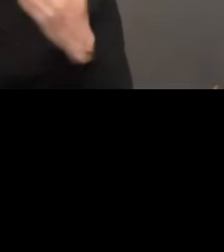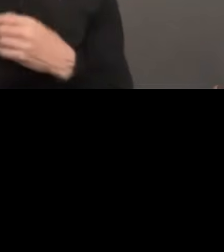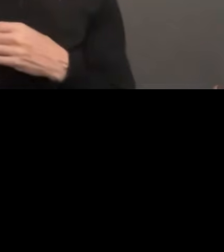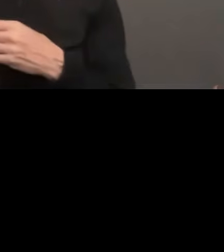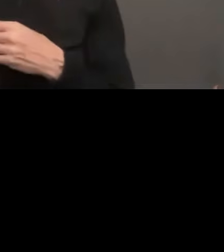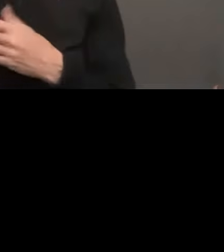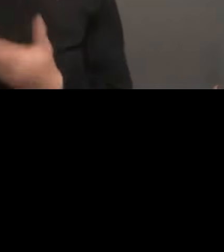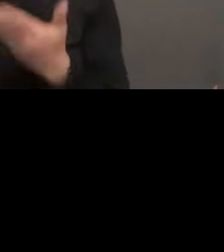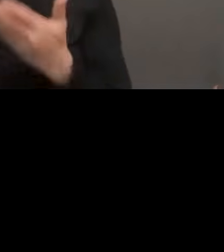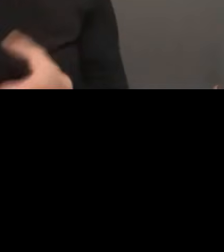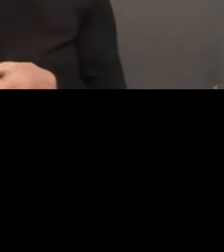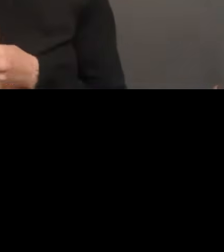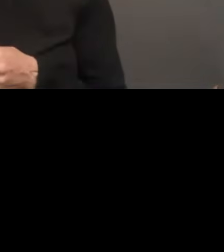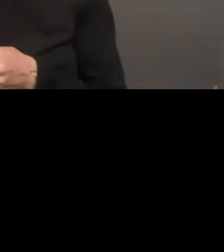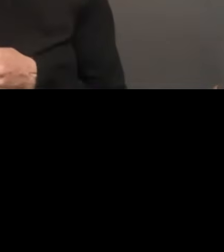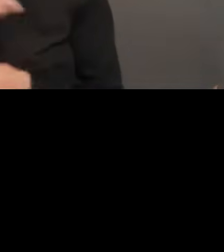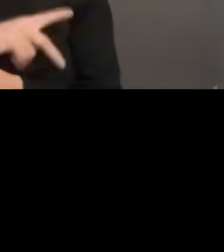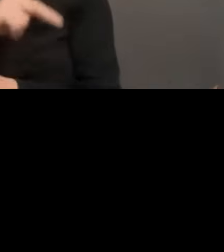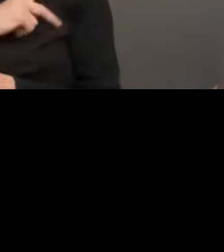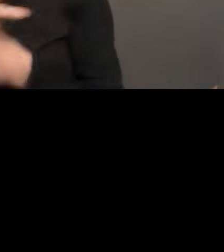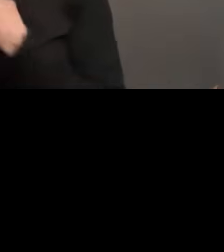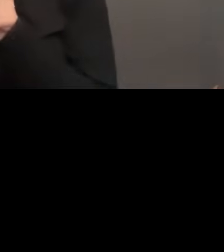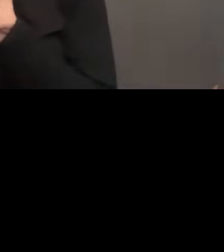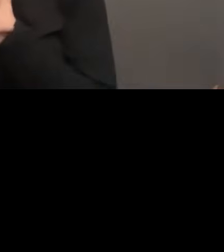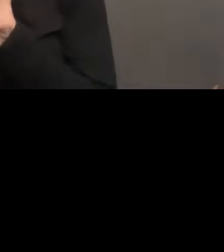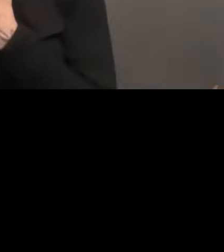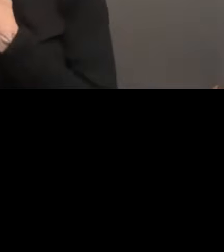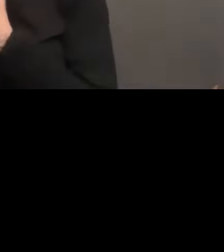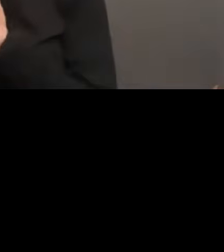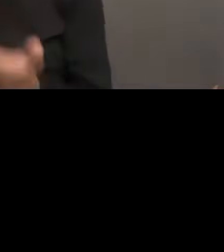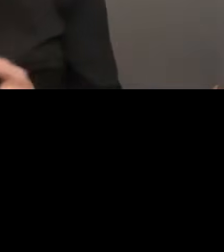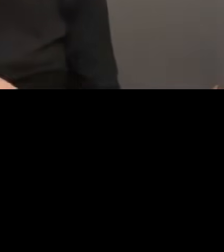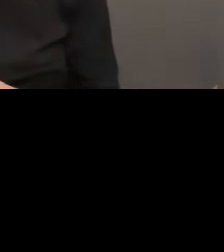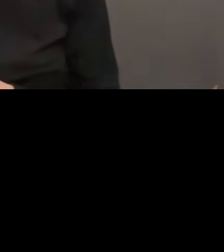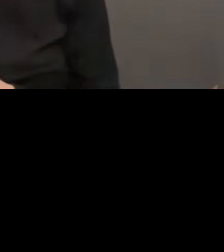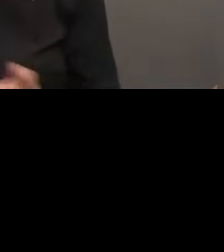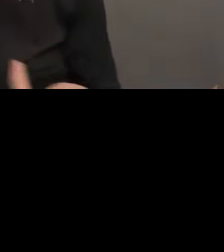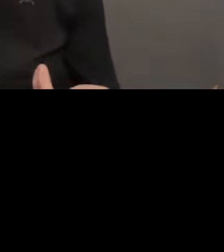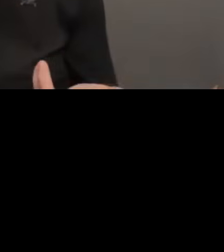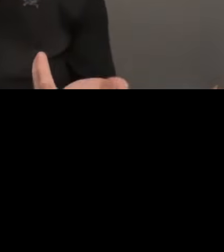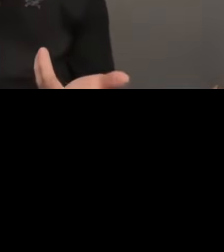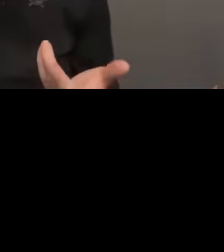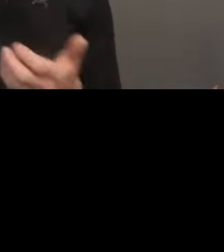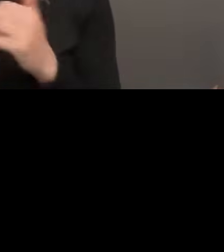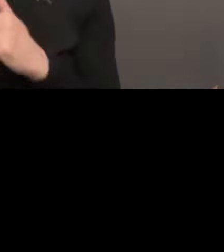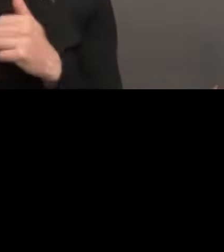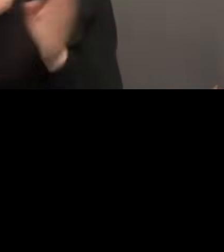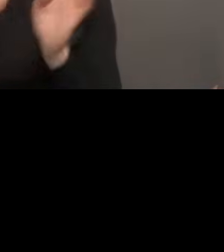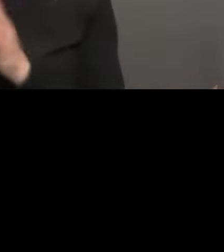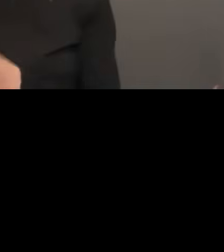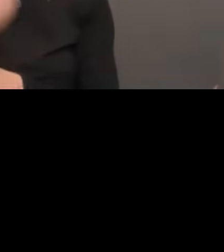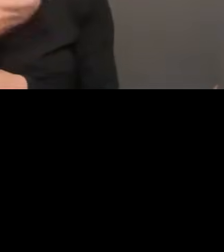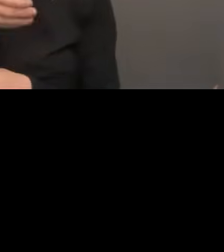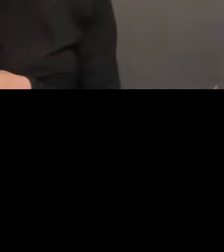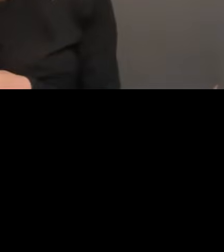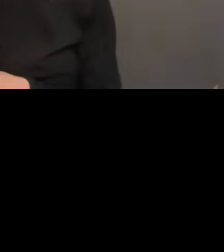may include, personal stores. I think of, how we organize our drinks in the